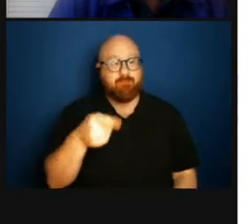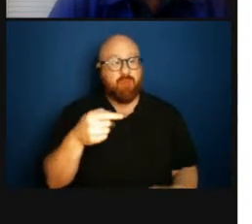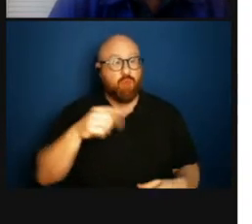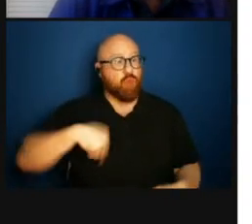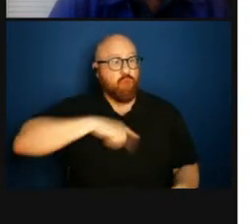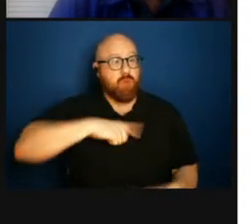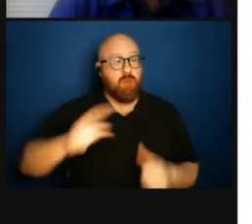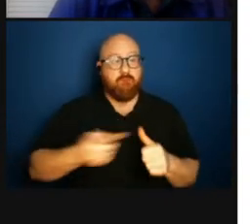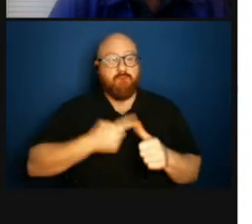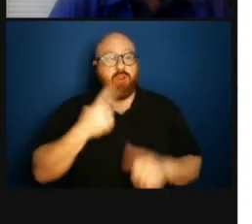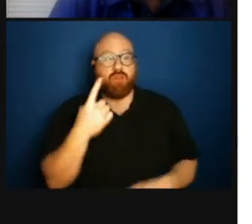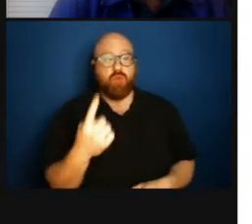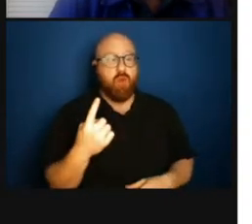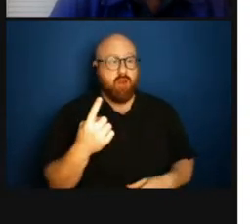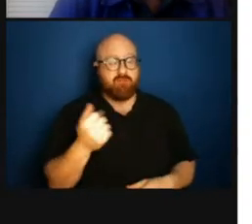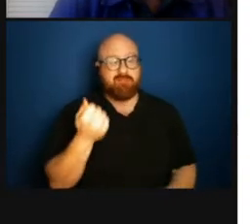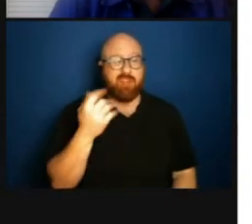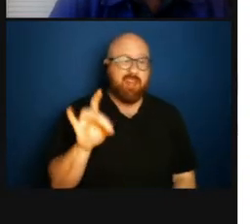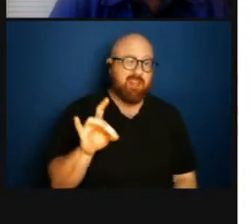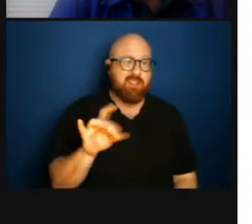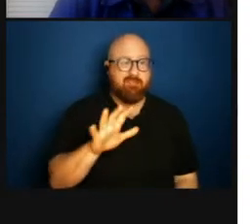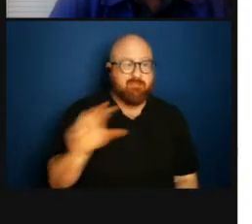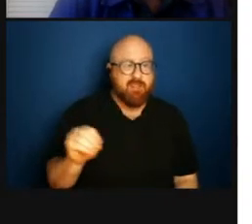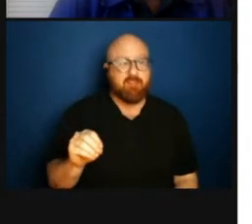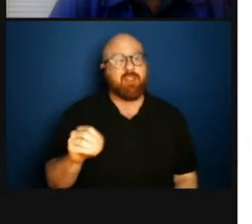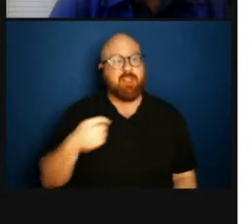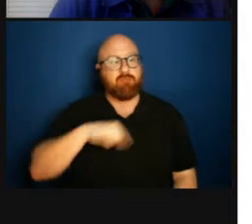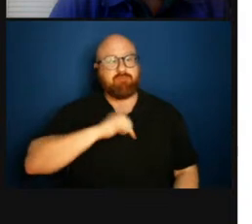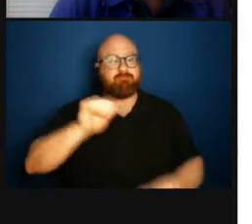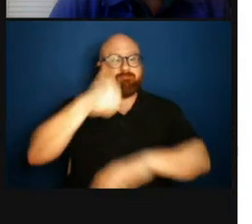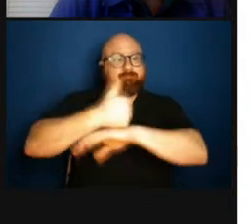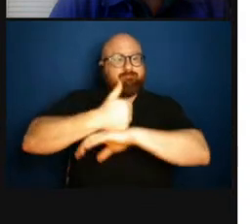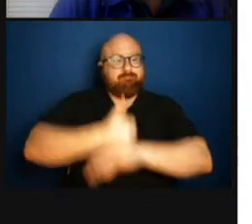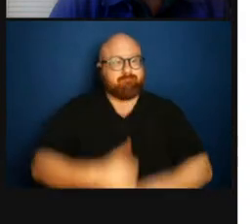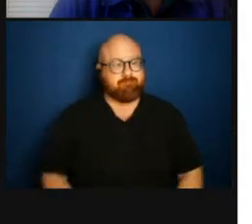In 1815, it got started. Next.